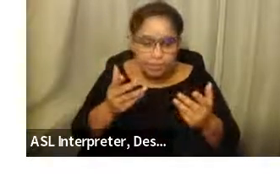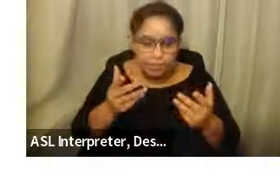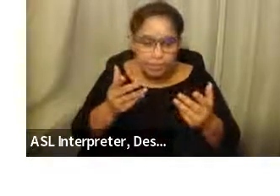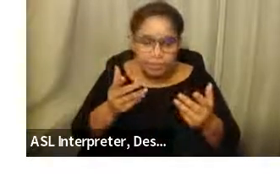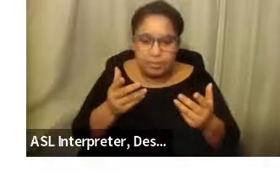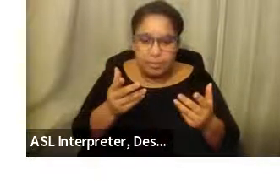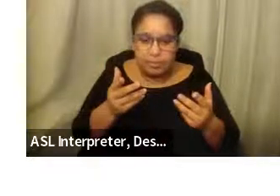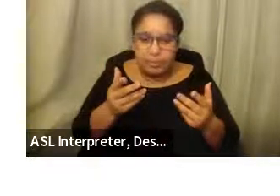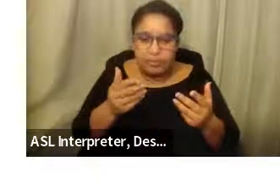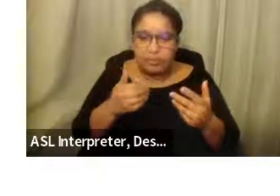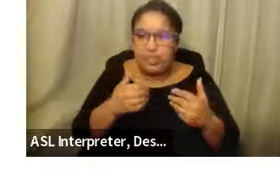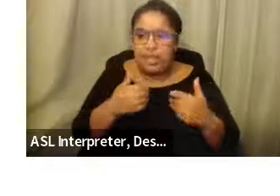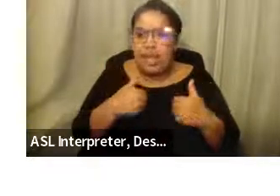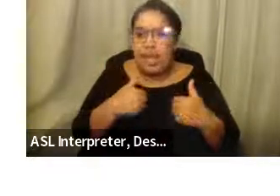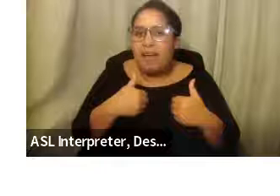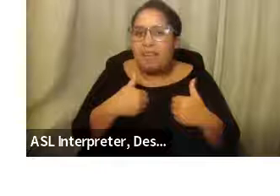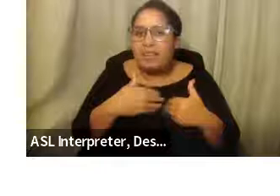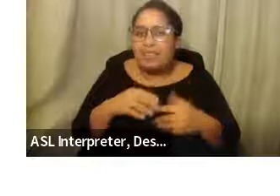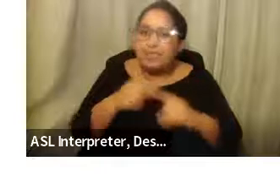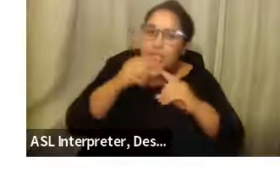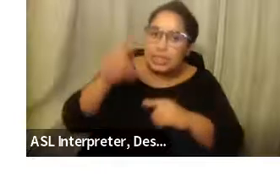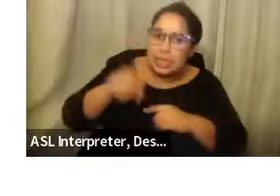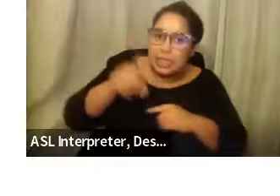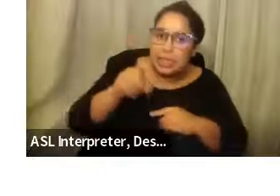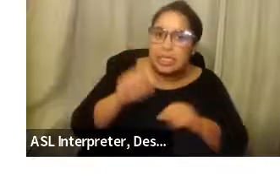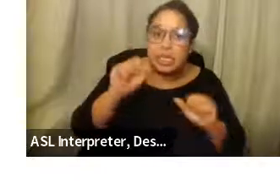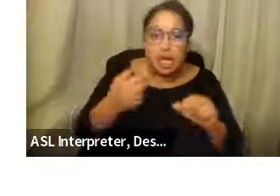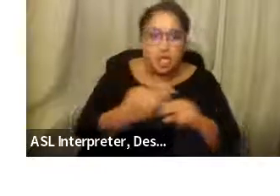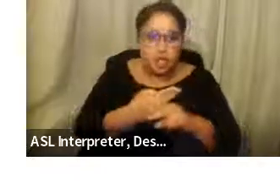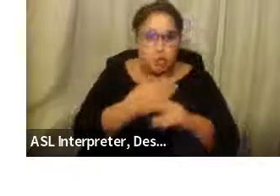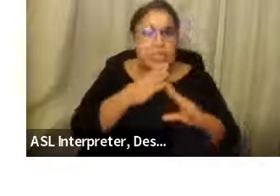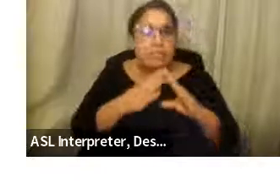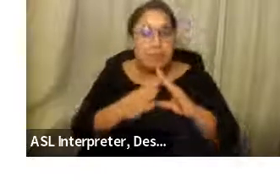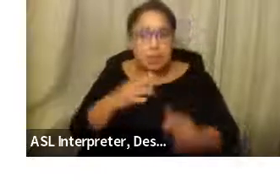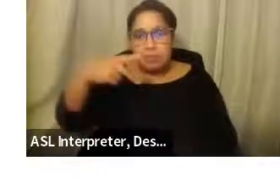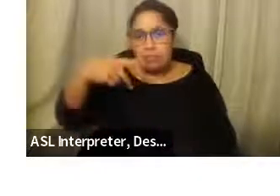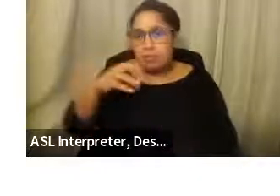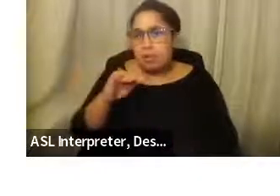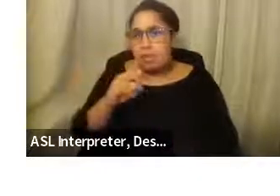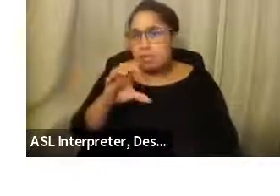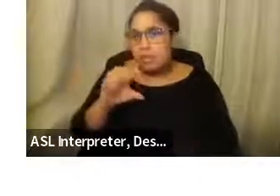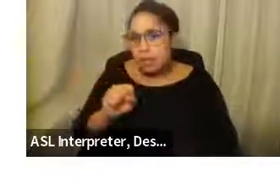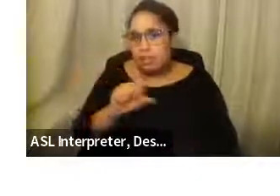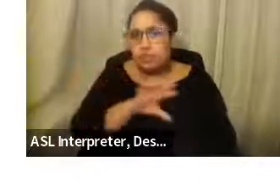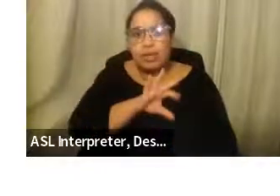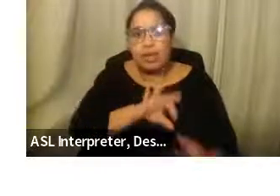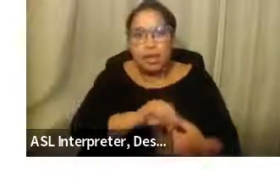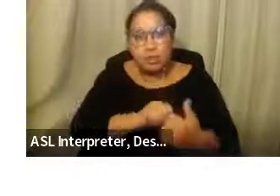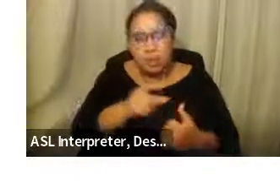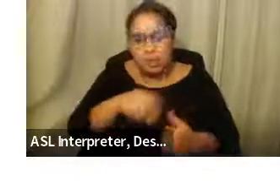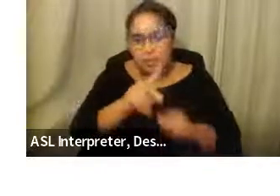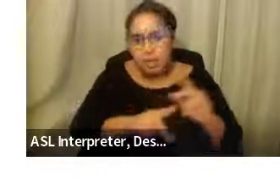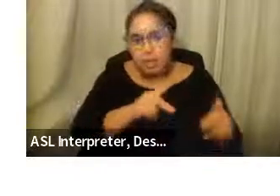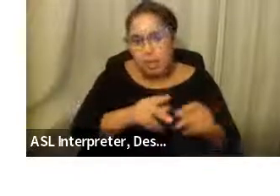have some extra special needs. We can use community paramedics to reach out to these people and then work with